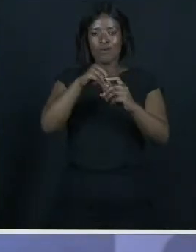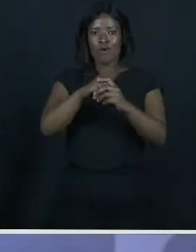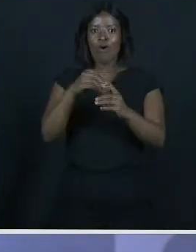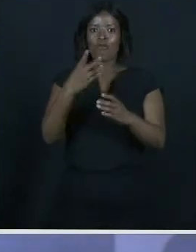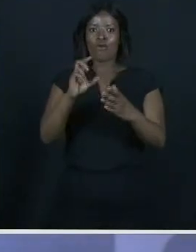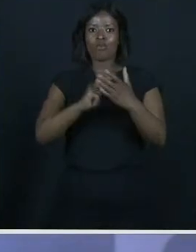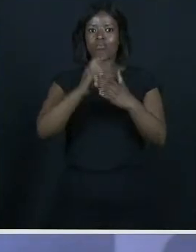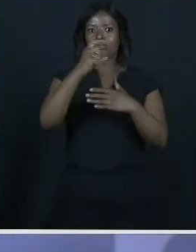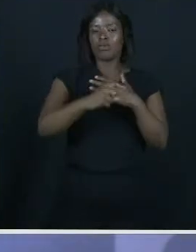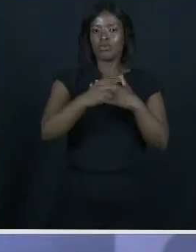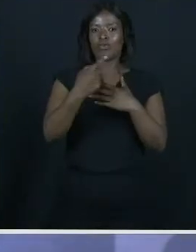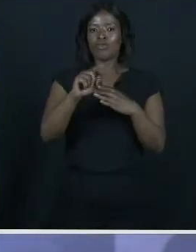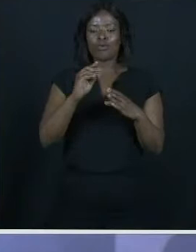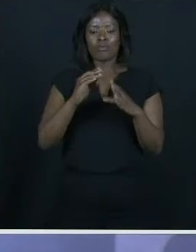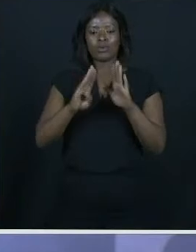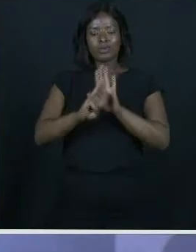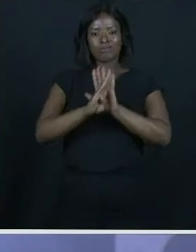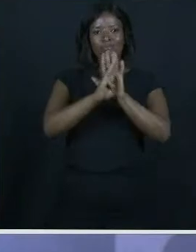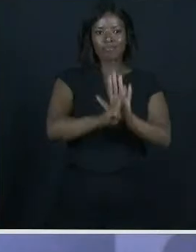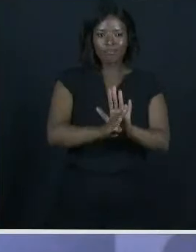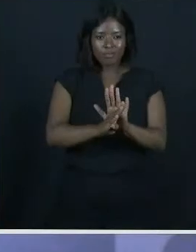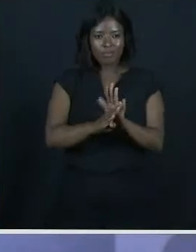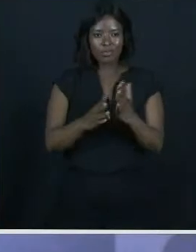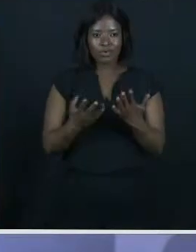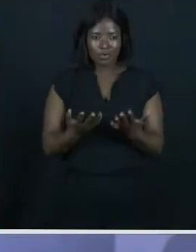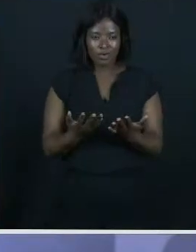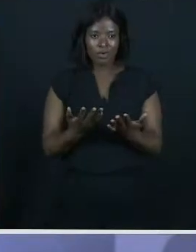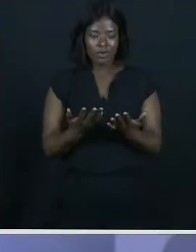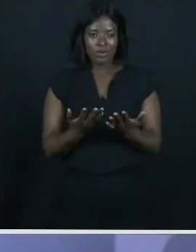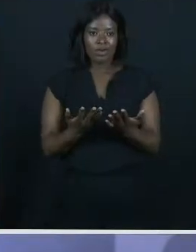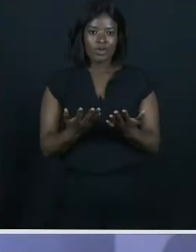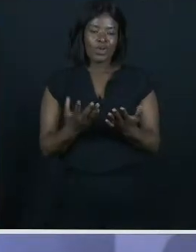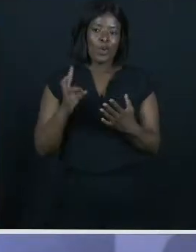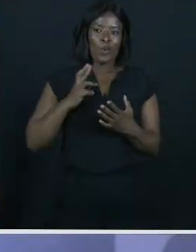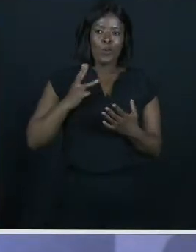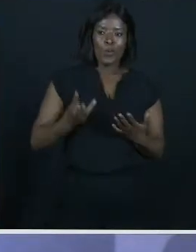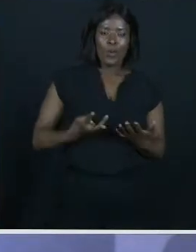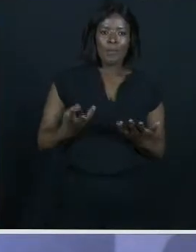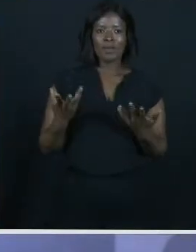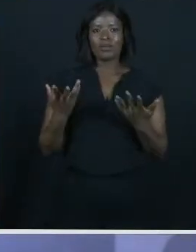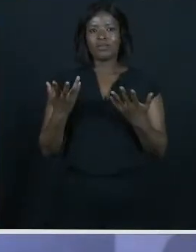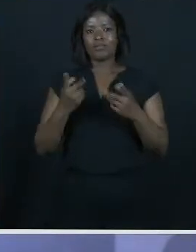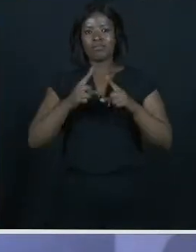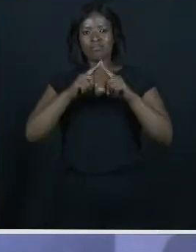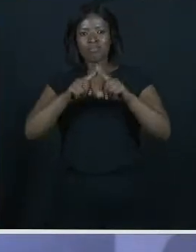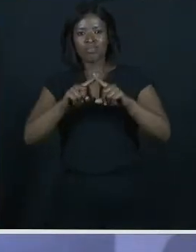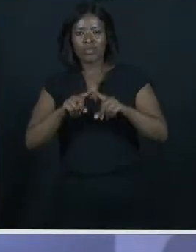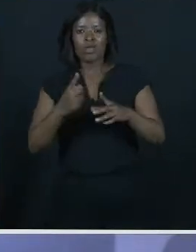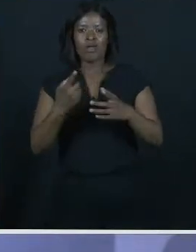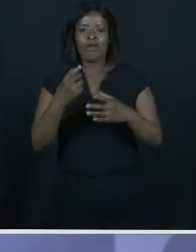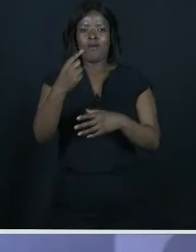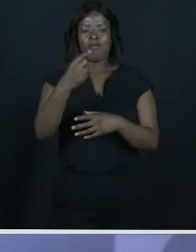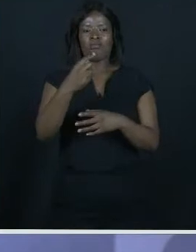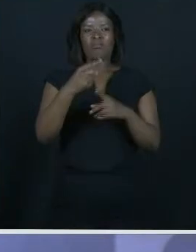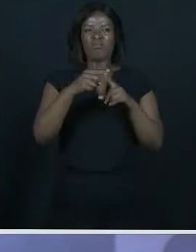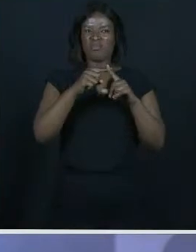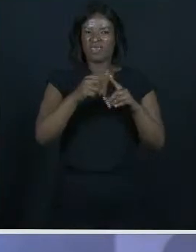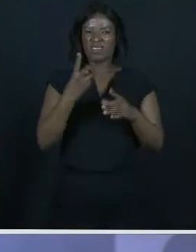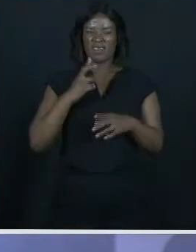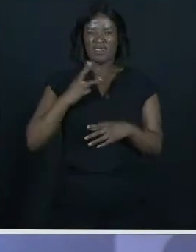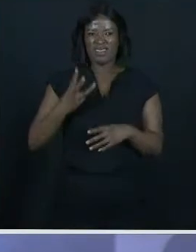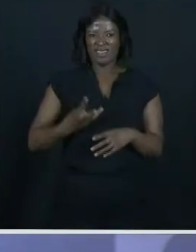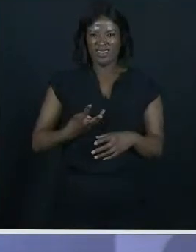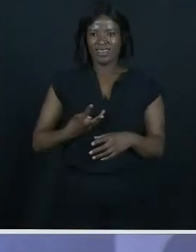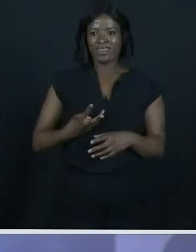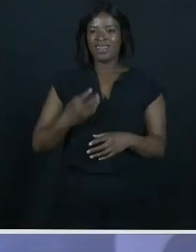on Gender-Based Violence on women dealing with gender issues. I'm now tired,